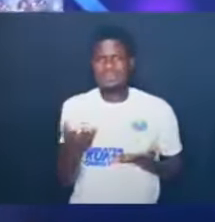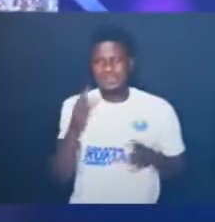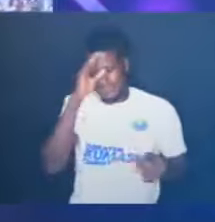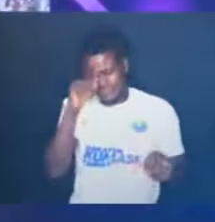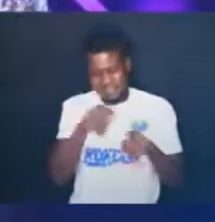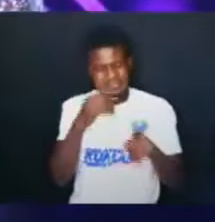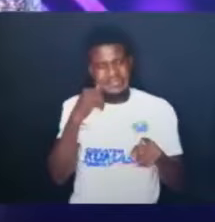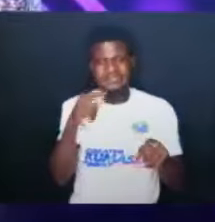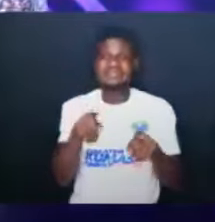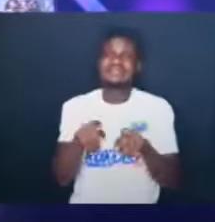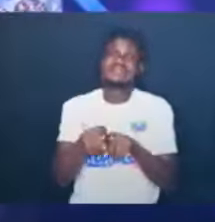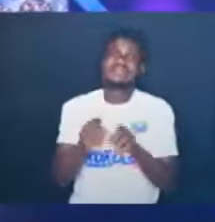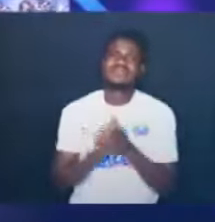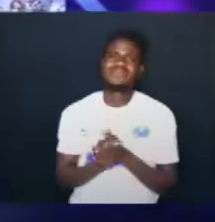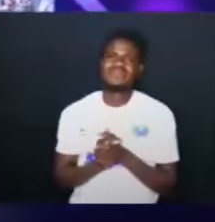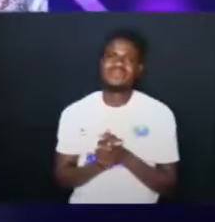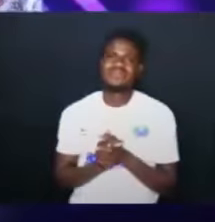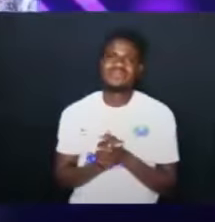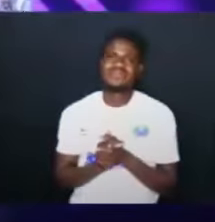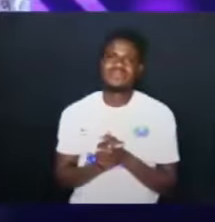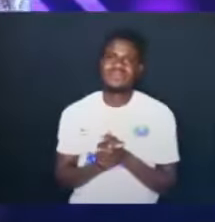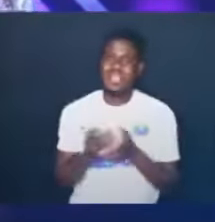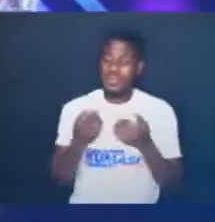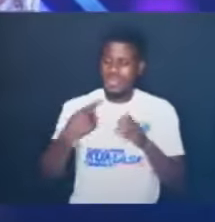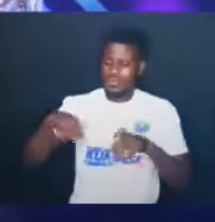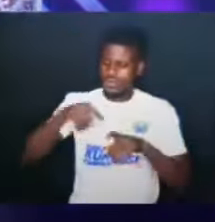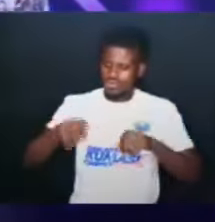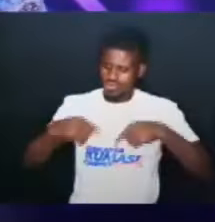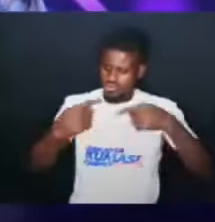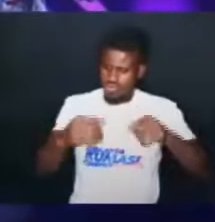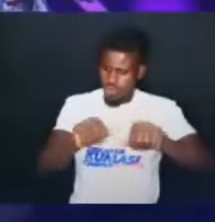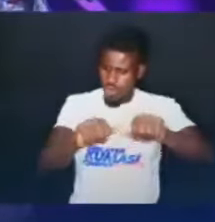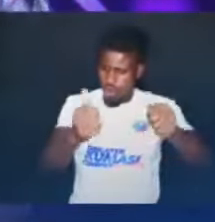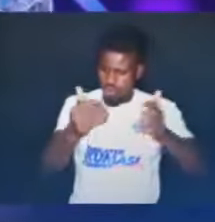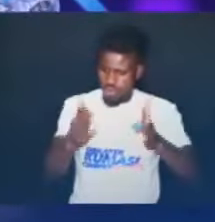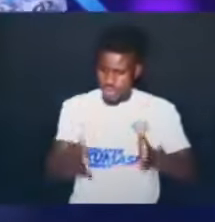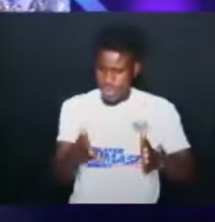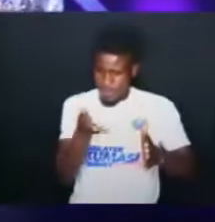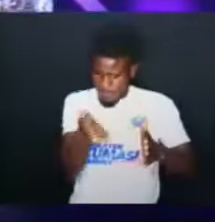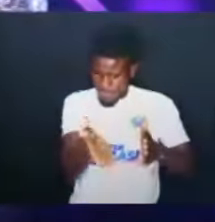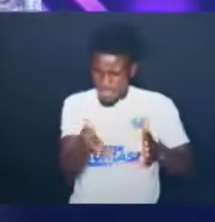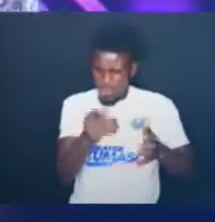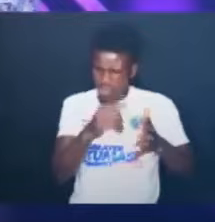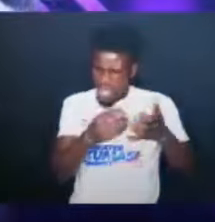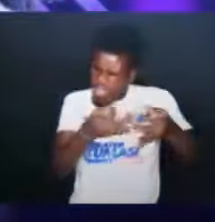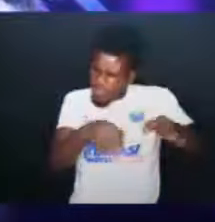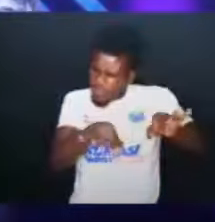Brothers and sisters, when we get to the altar, what is